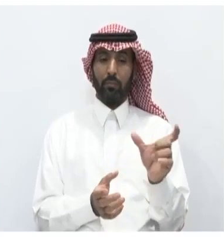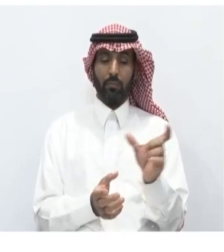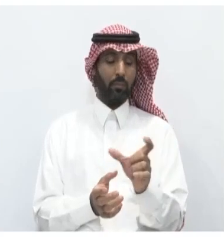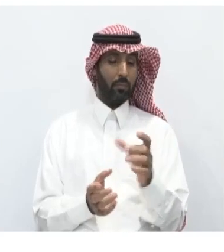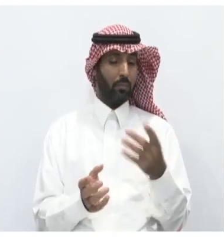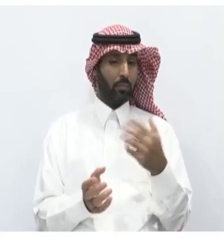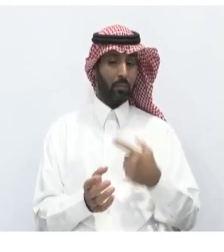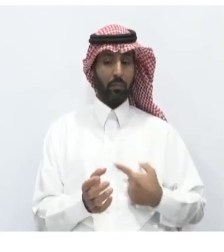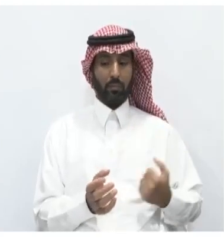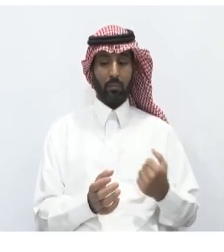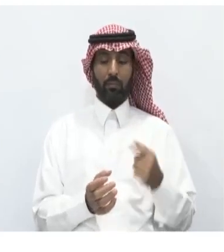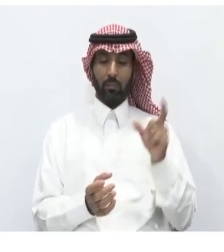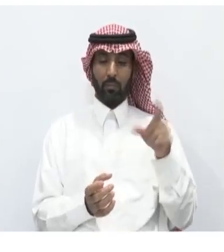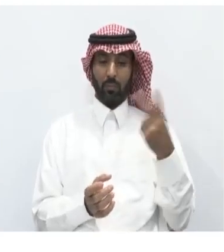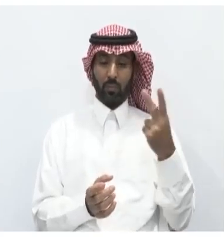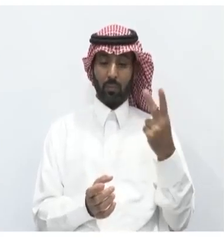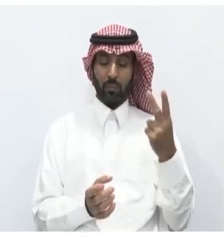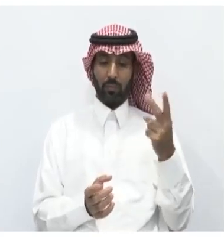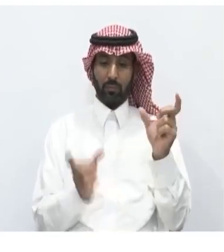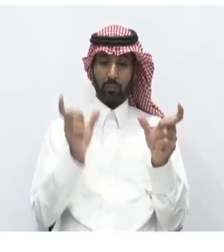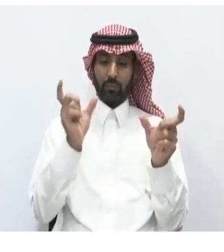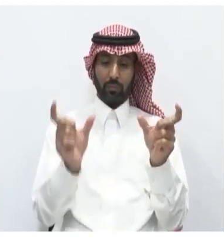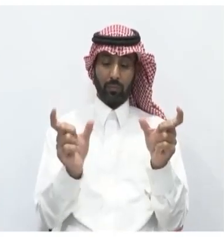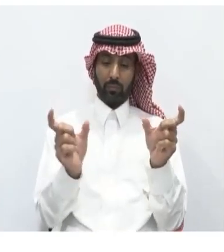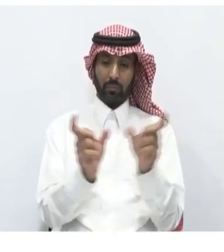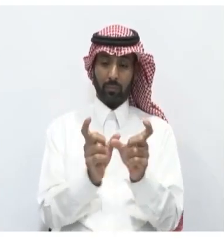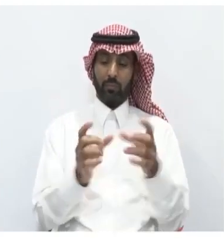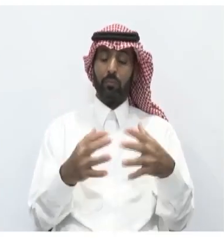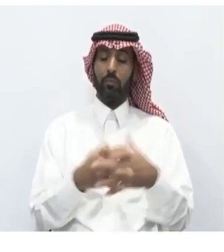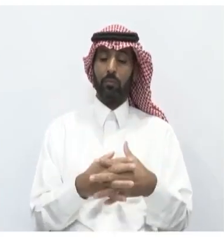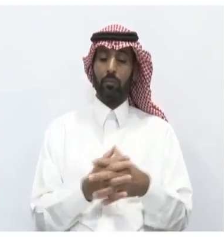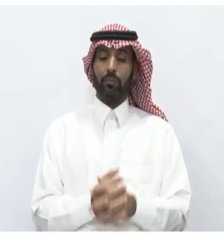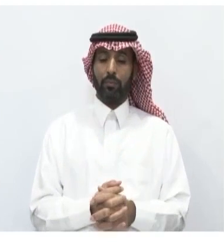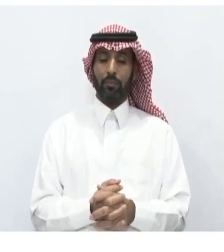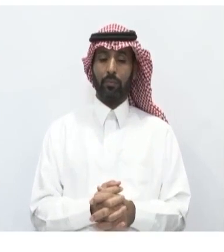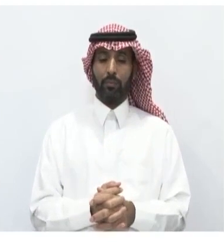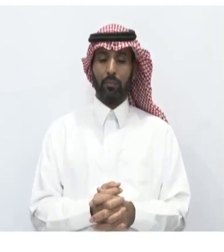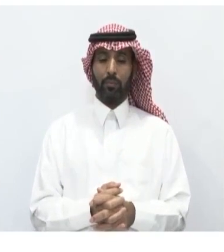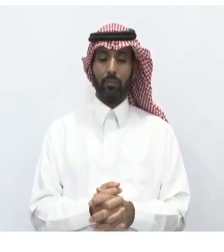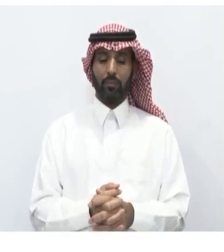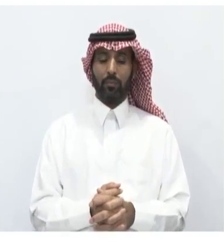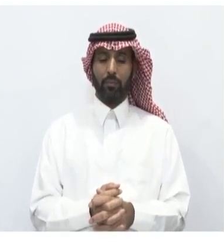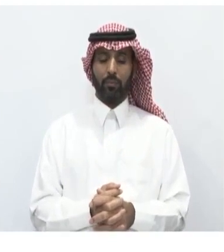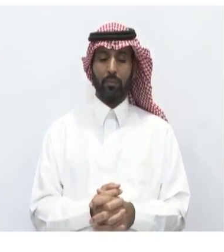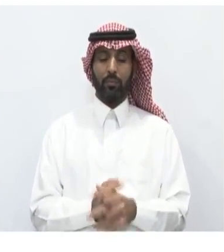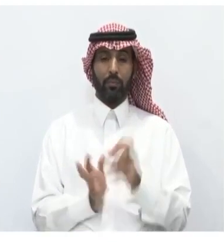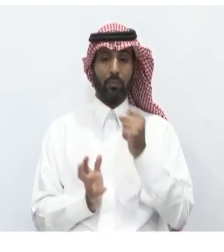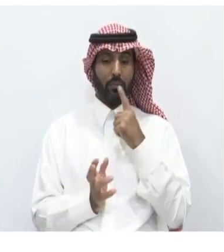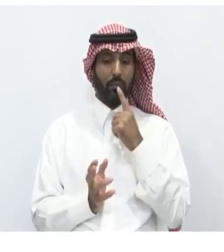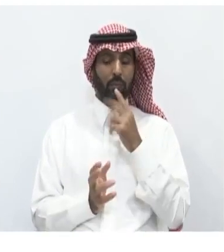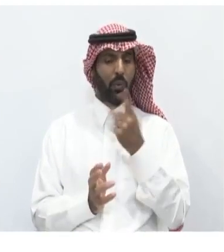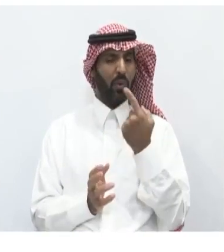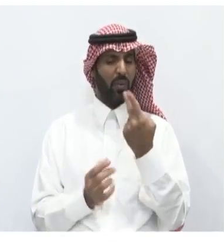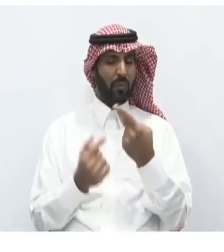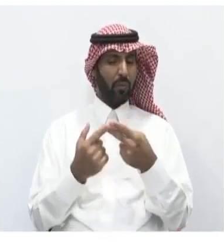Because they are made of two separate nouns. They are made of two separate nouns. The stress goes on the